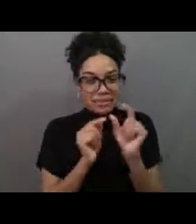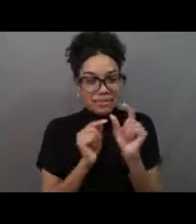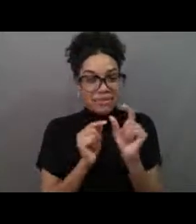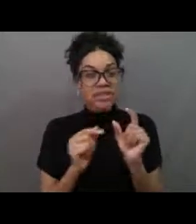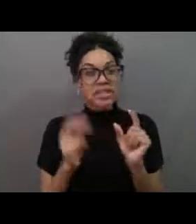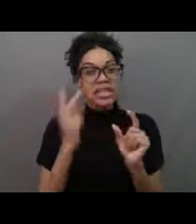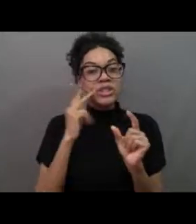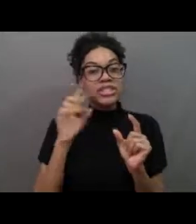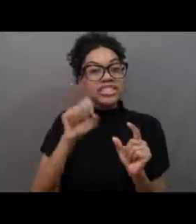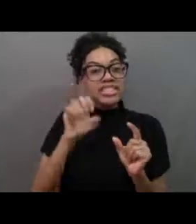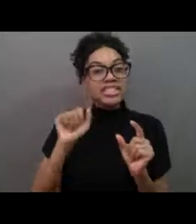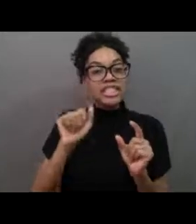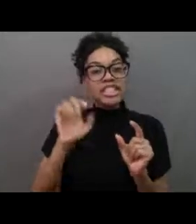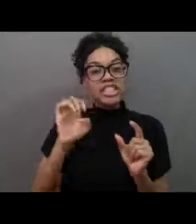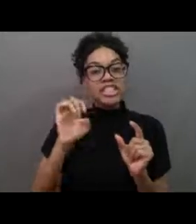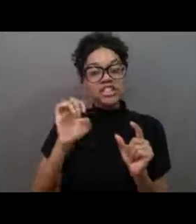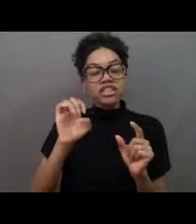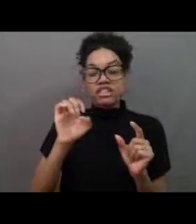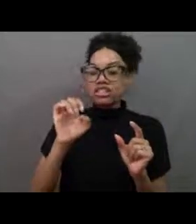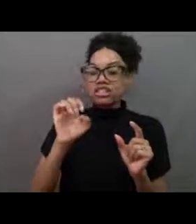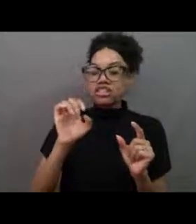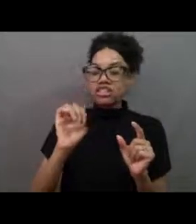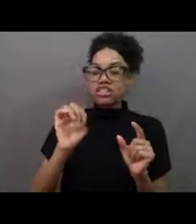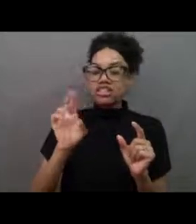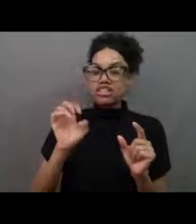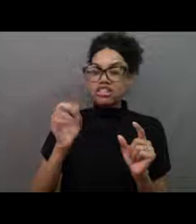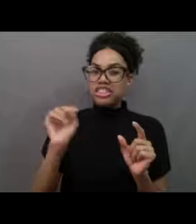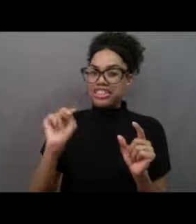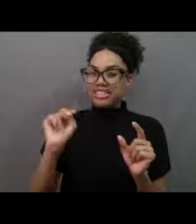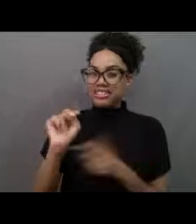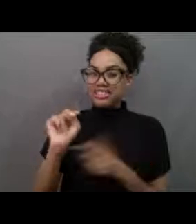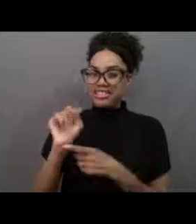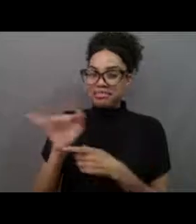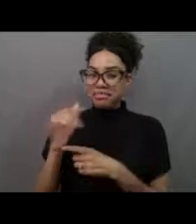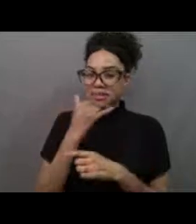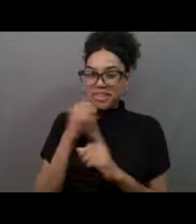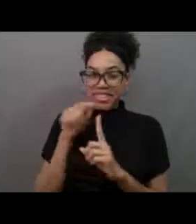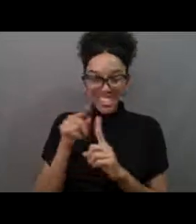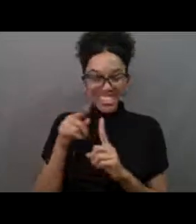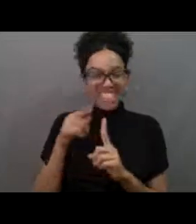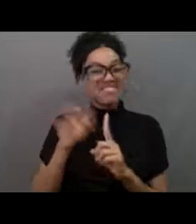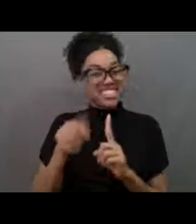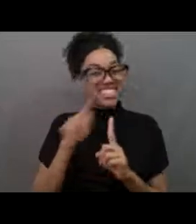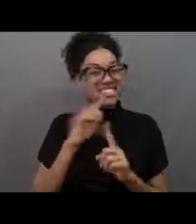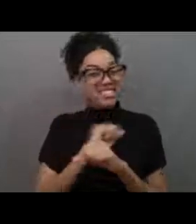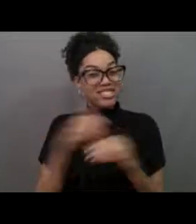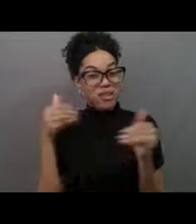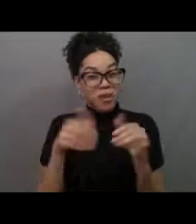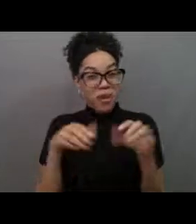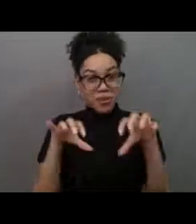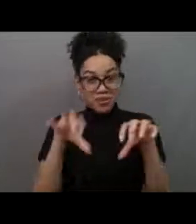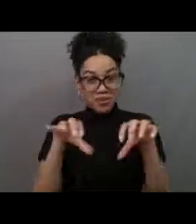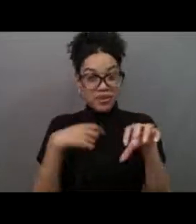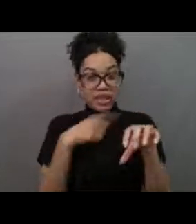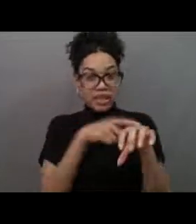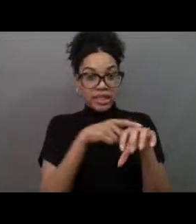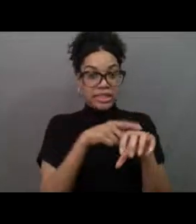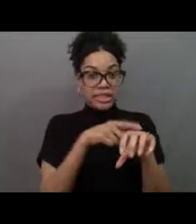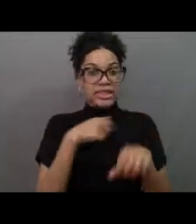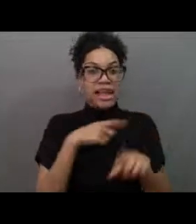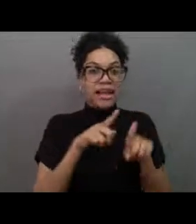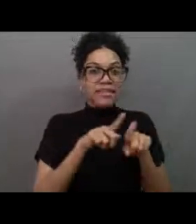are really important nursery grounds for all kinds of fish. So this guy, even when fully grown, is only a couple inches long, but you'll find tiny versions